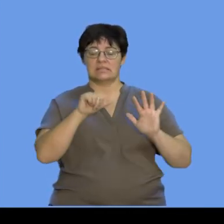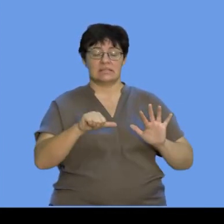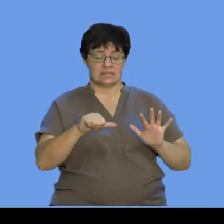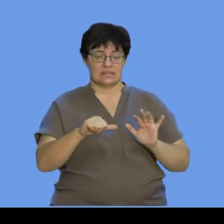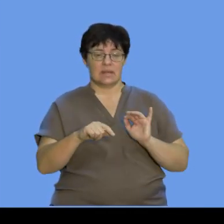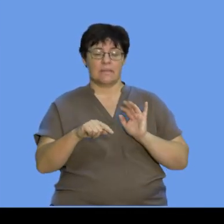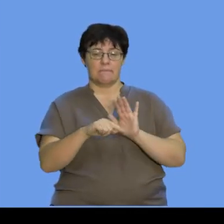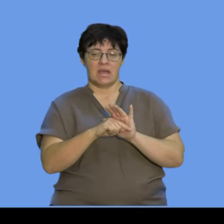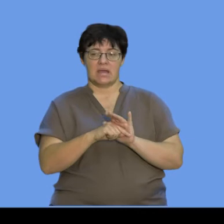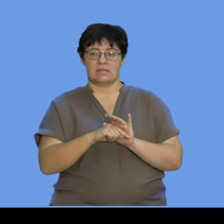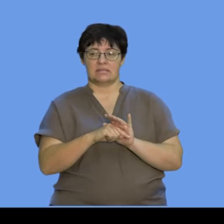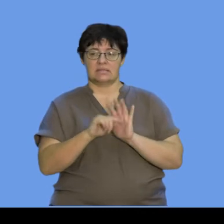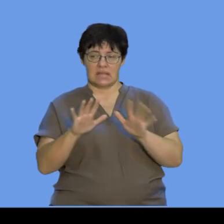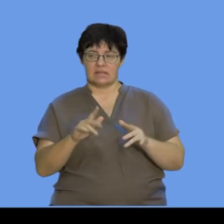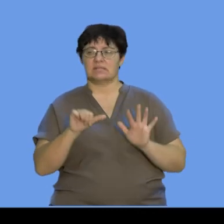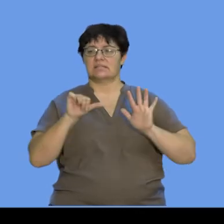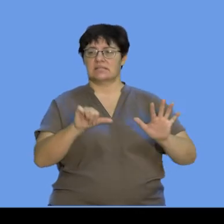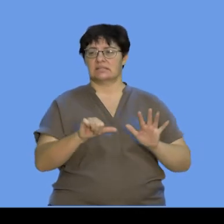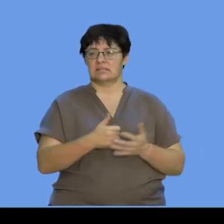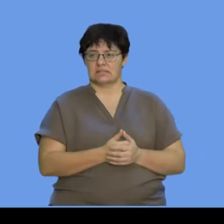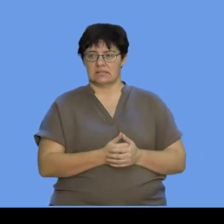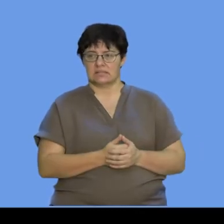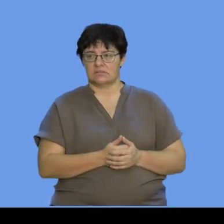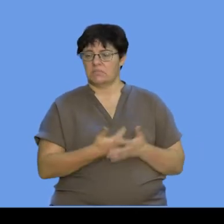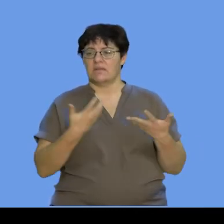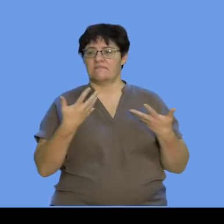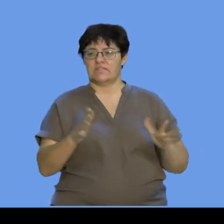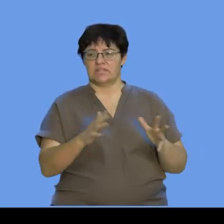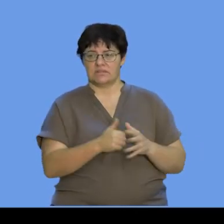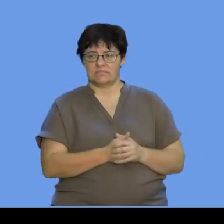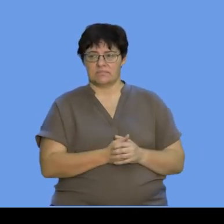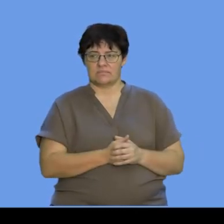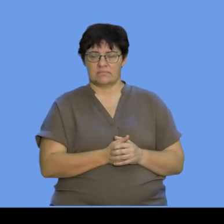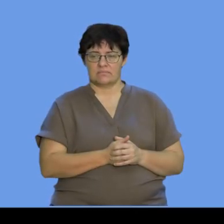is supposed to be 6 units. And then you will therefore be done with that.